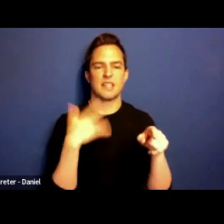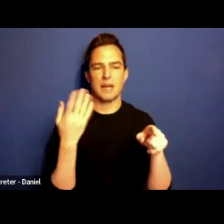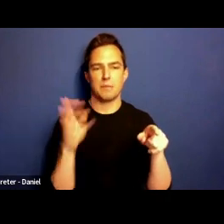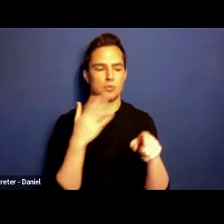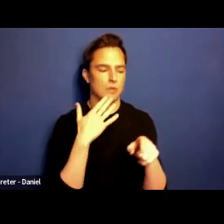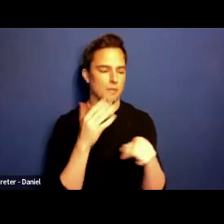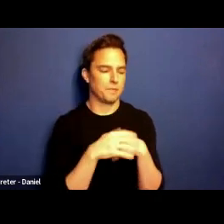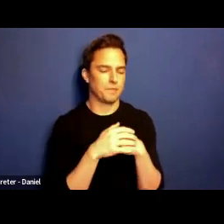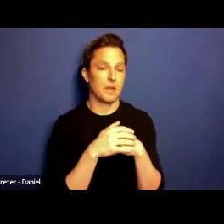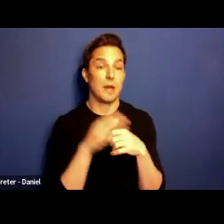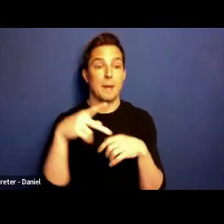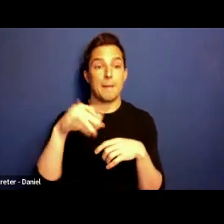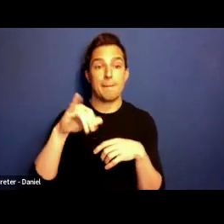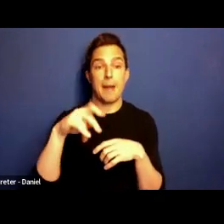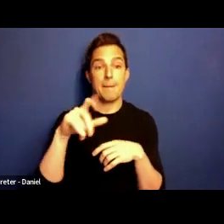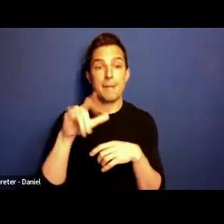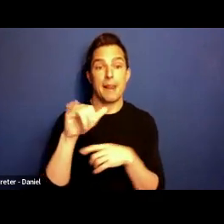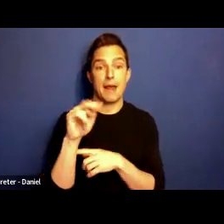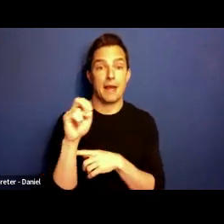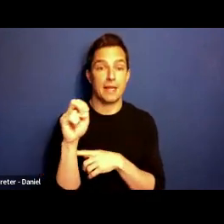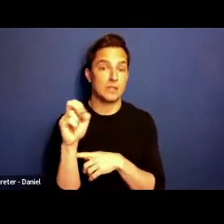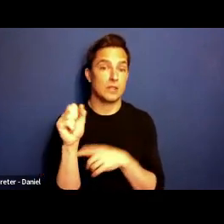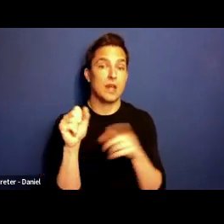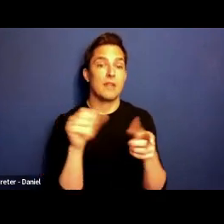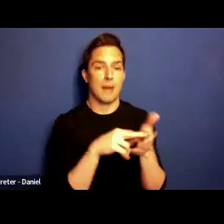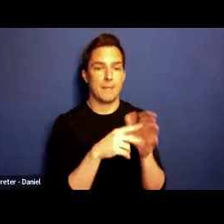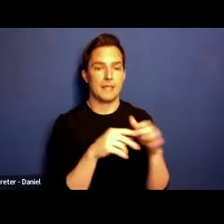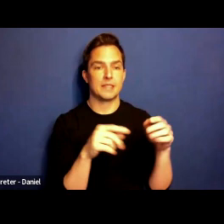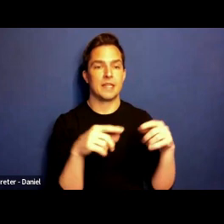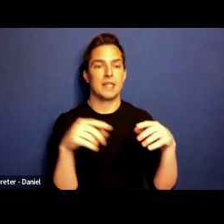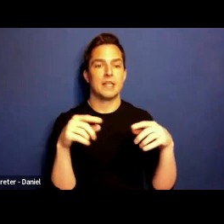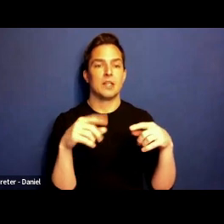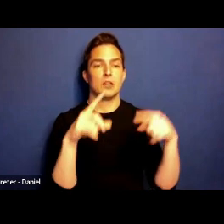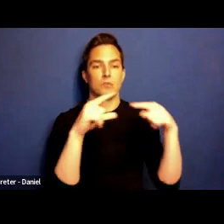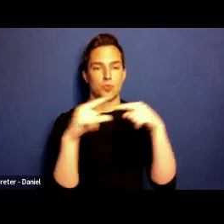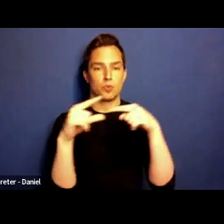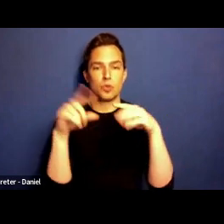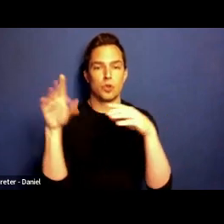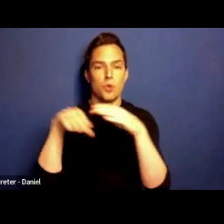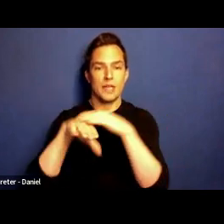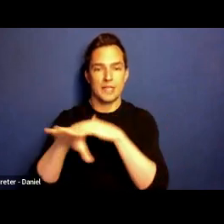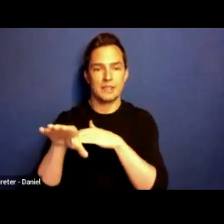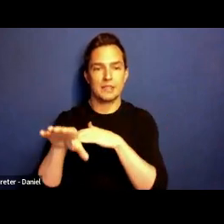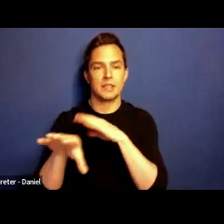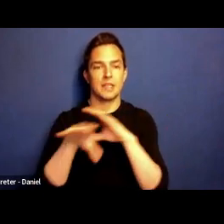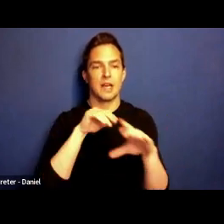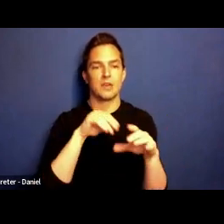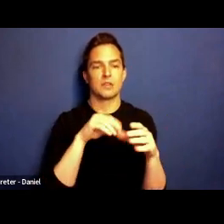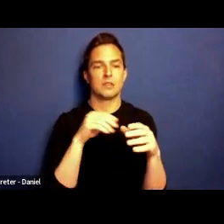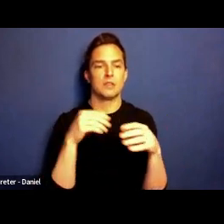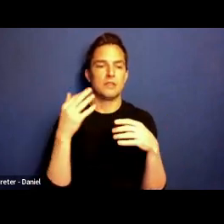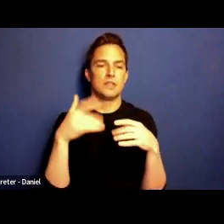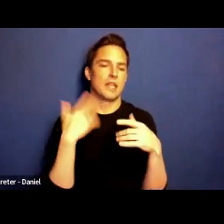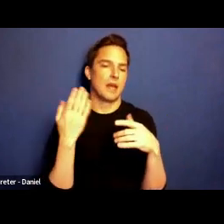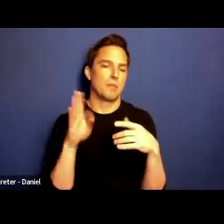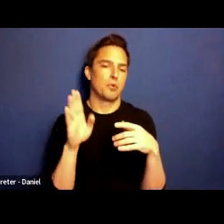We have pipelines that go into and out of and ultimately between these stocks, the light blue